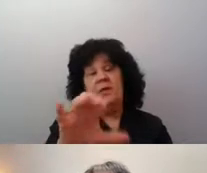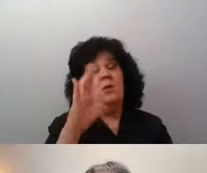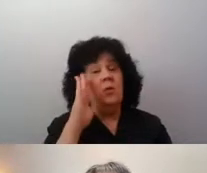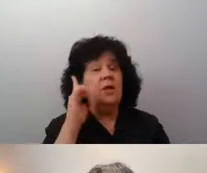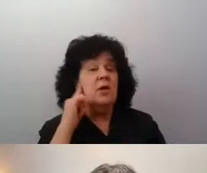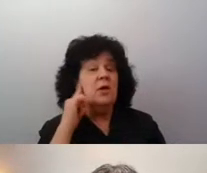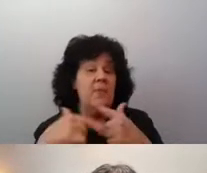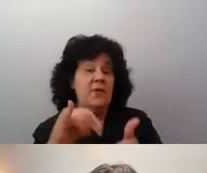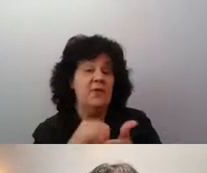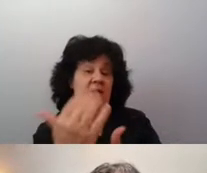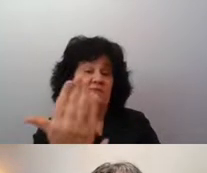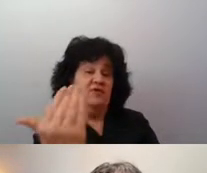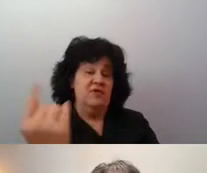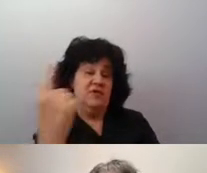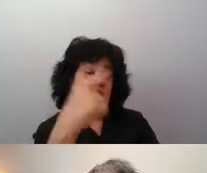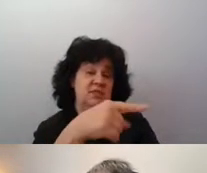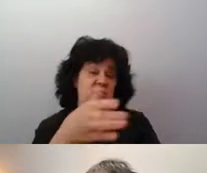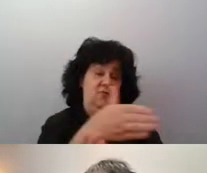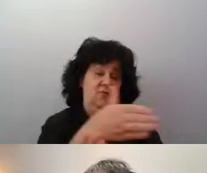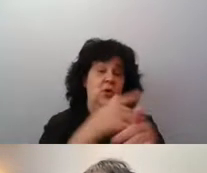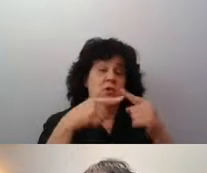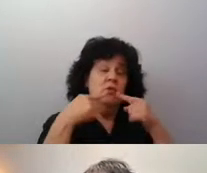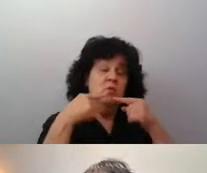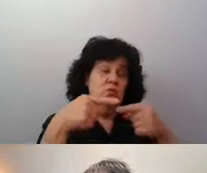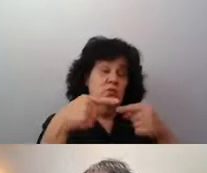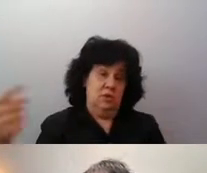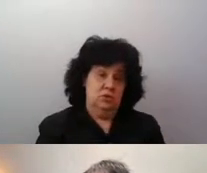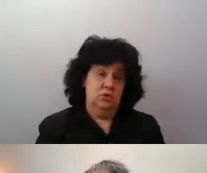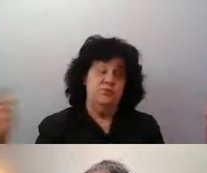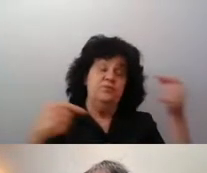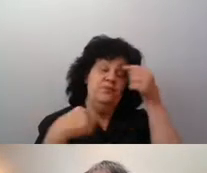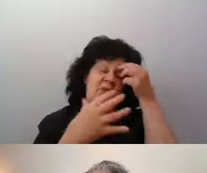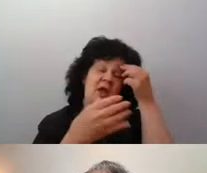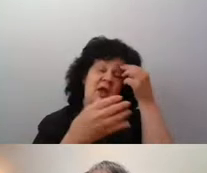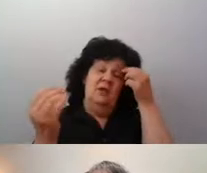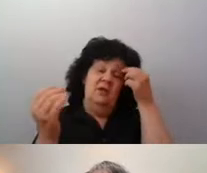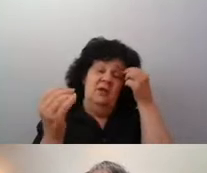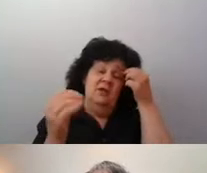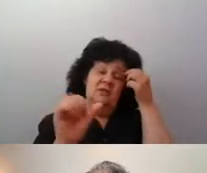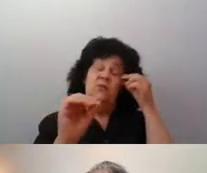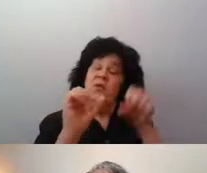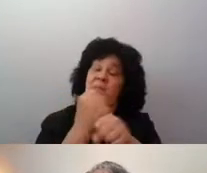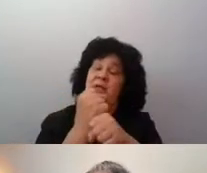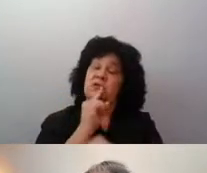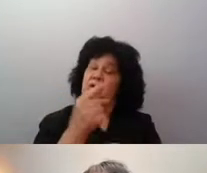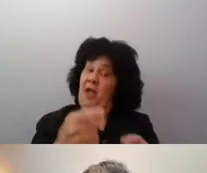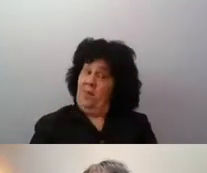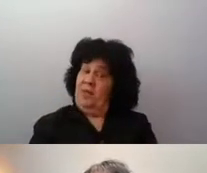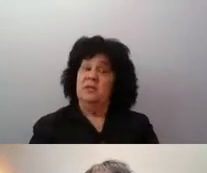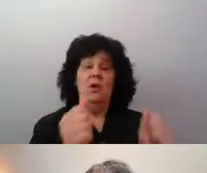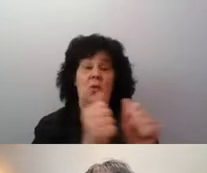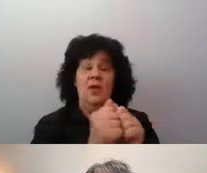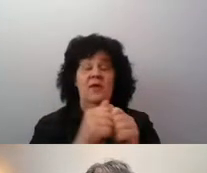days before through the Federal Register, at least 15 days before. And so we'll make sure that that happens. In terms of the